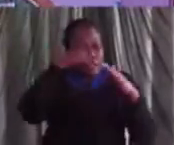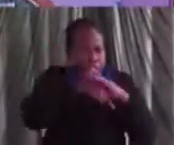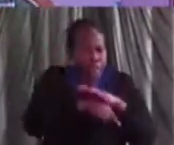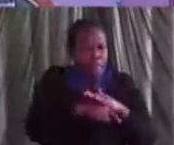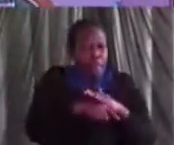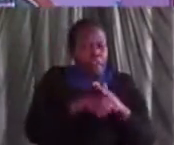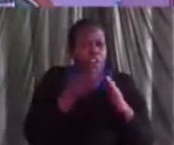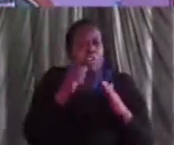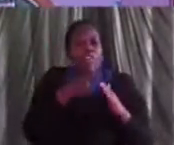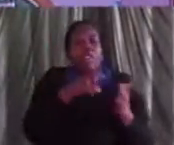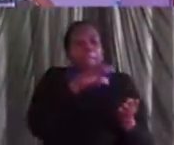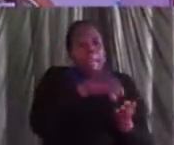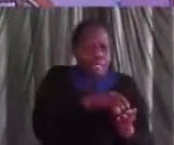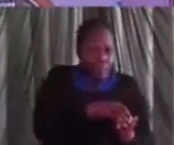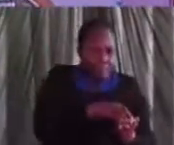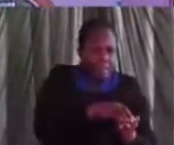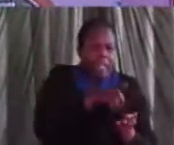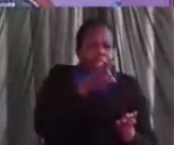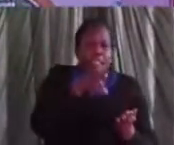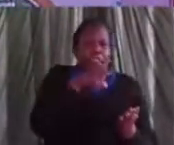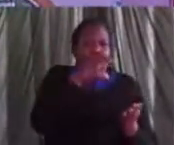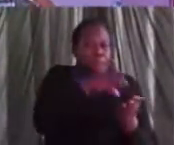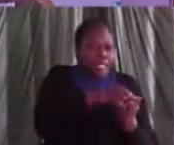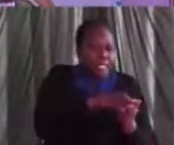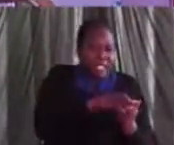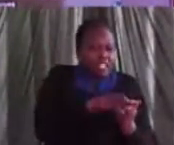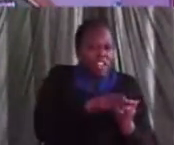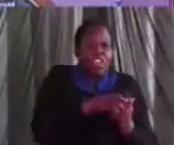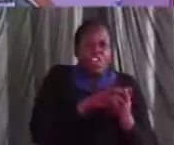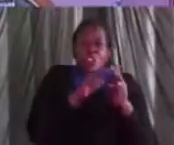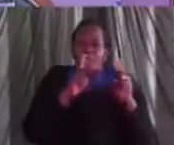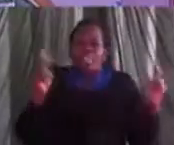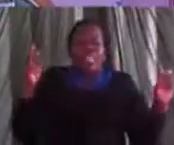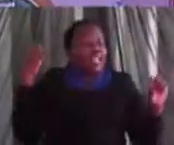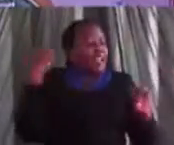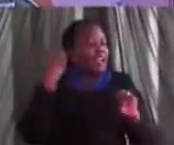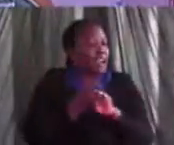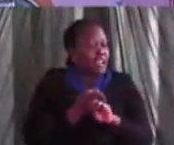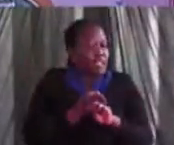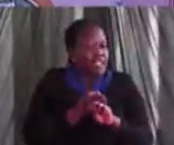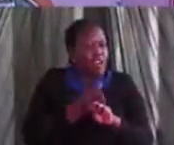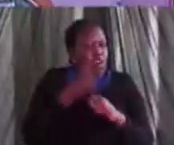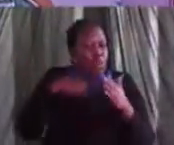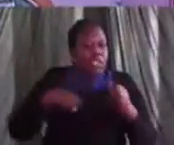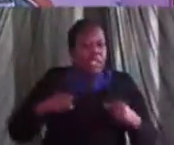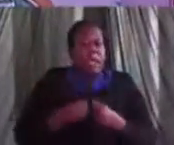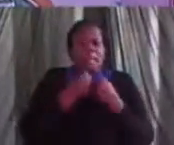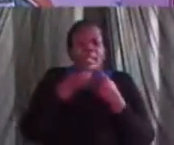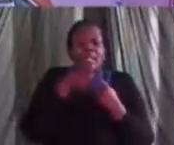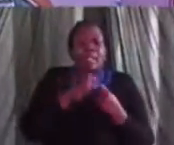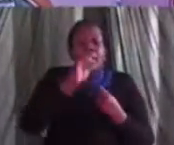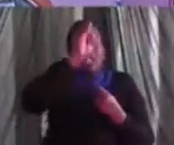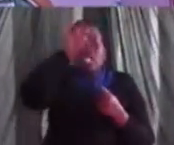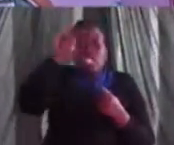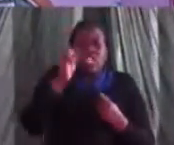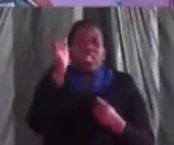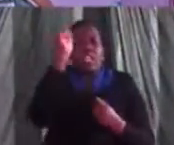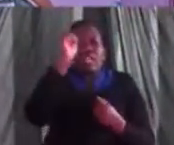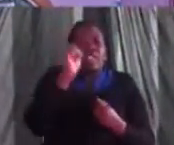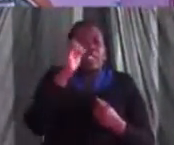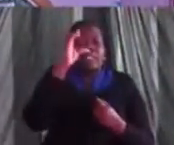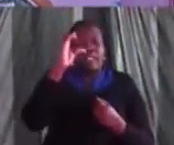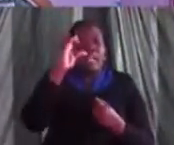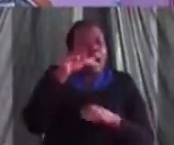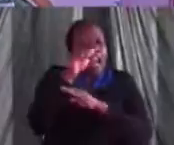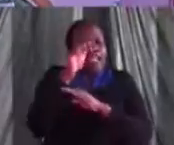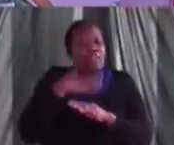complex. What happened is that the JSC asked me to answer that matter, and I did answer.